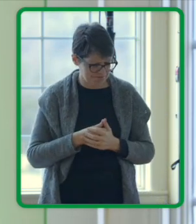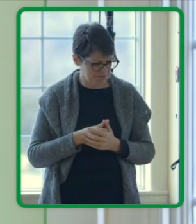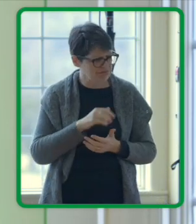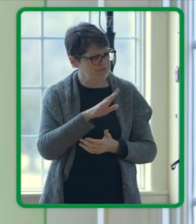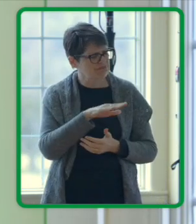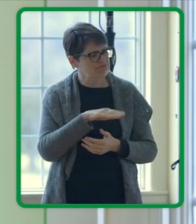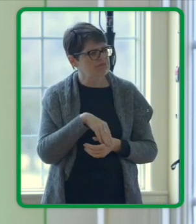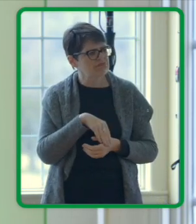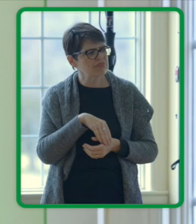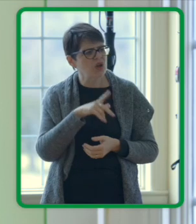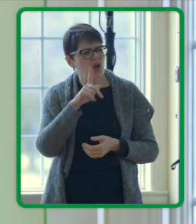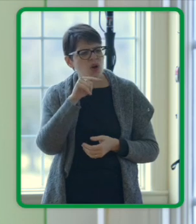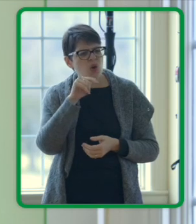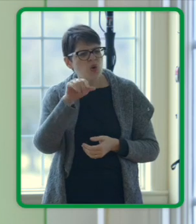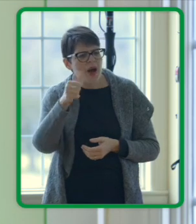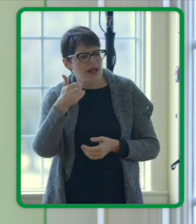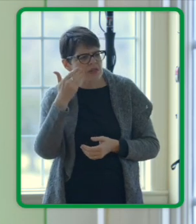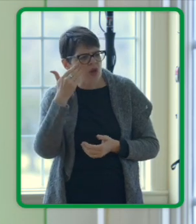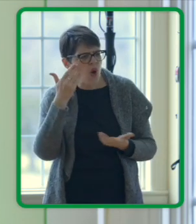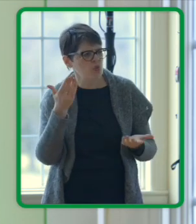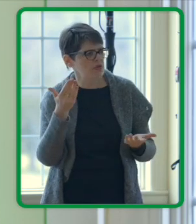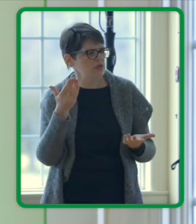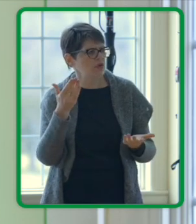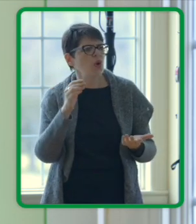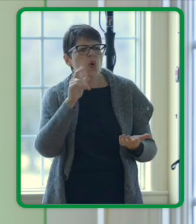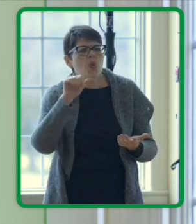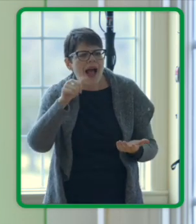so who else knows? Who else is hearing